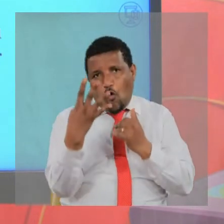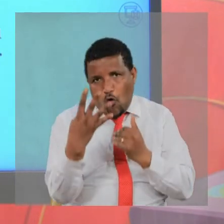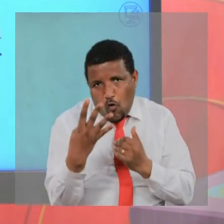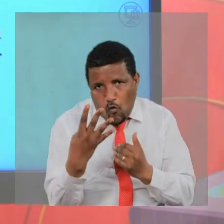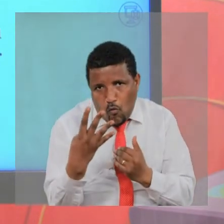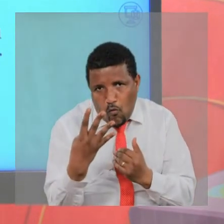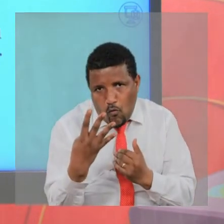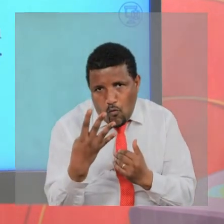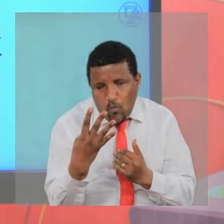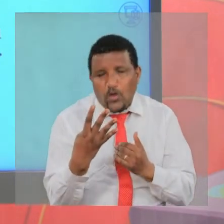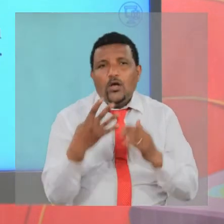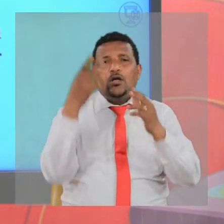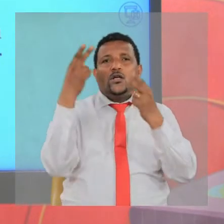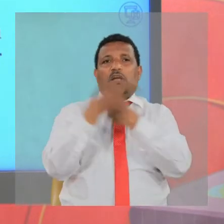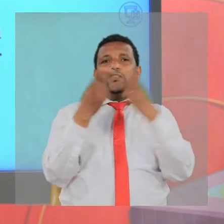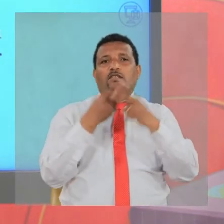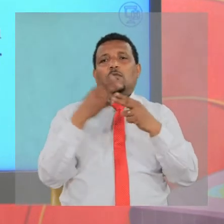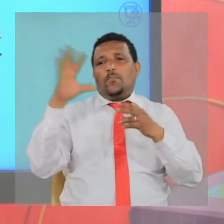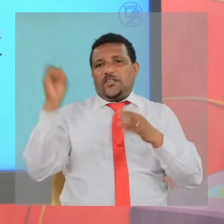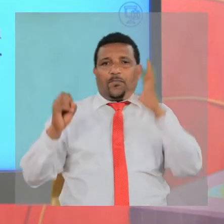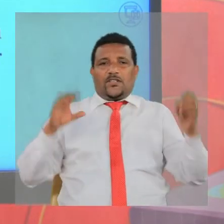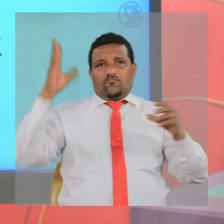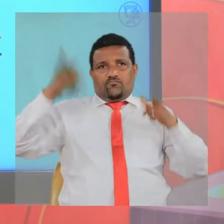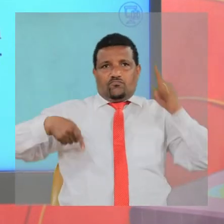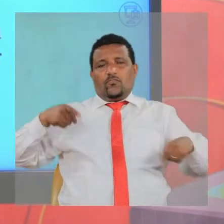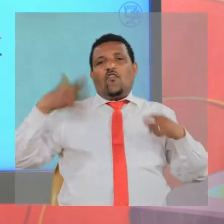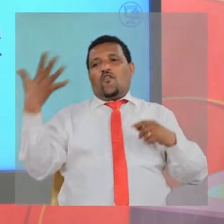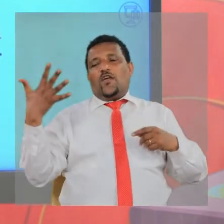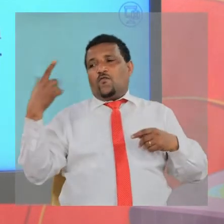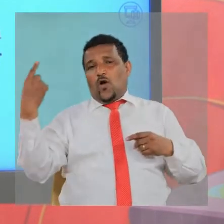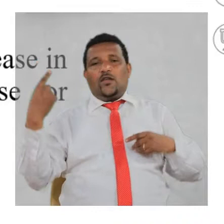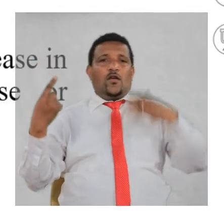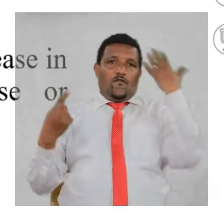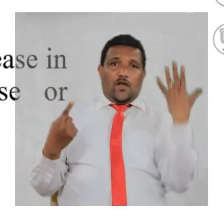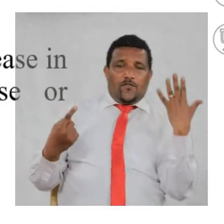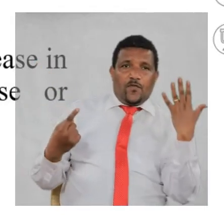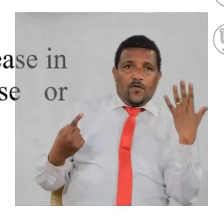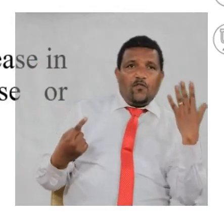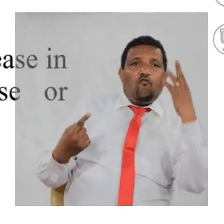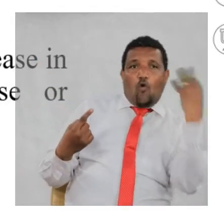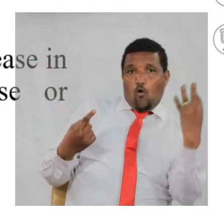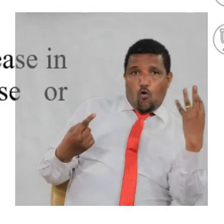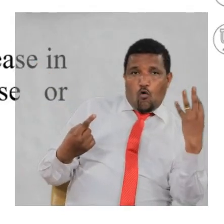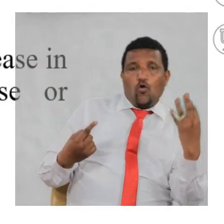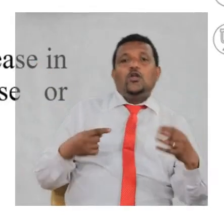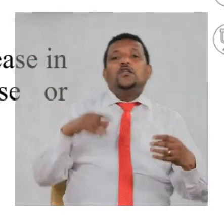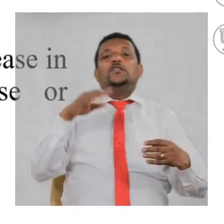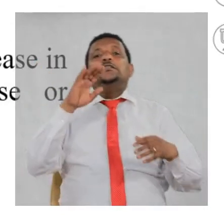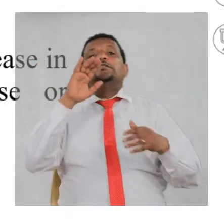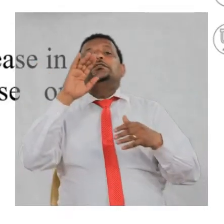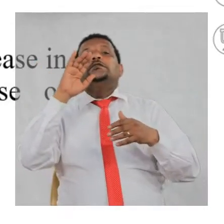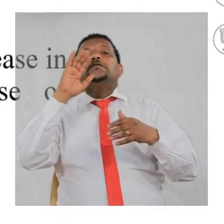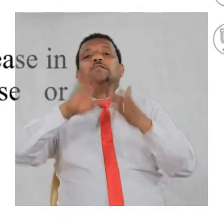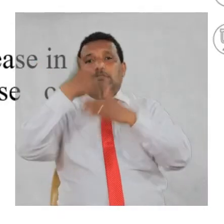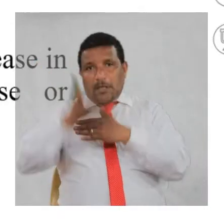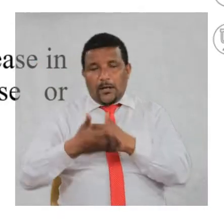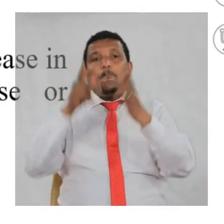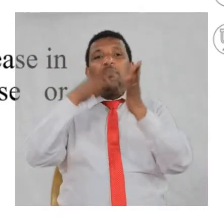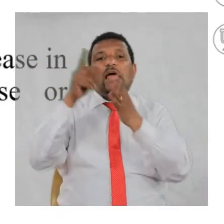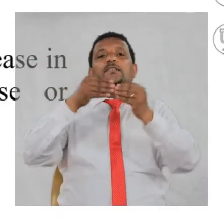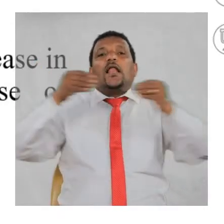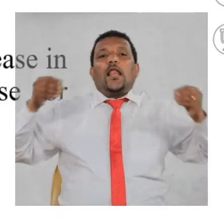we cancel percent for percent by 5 1 by 5 4, and then the